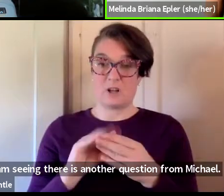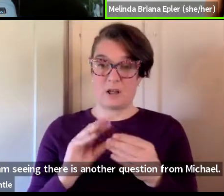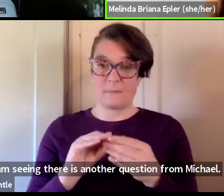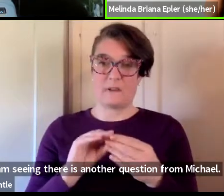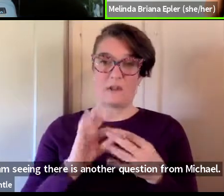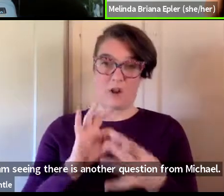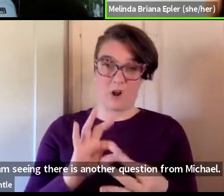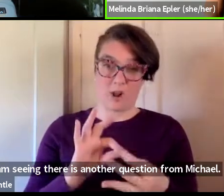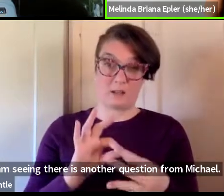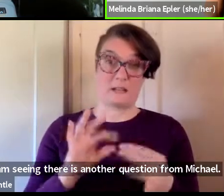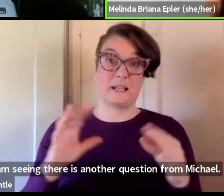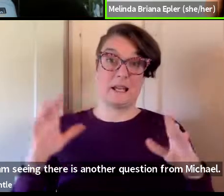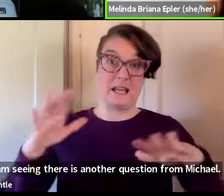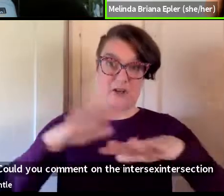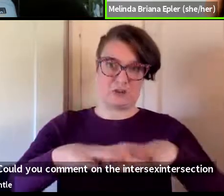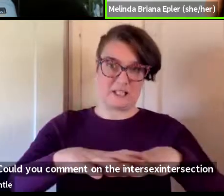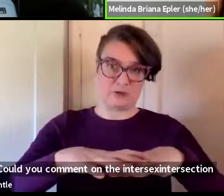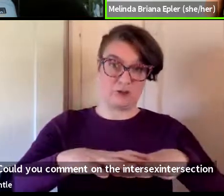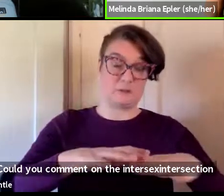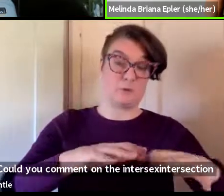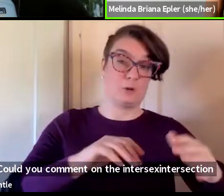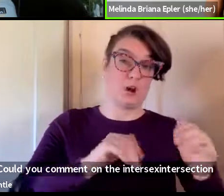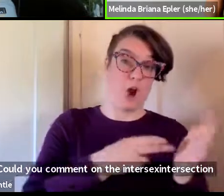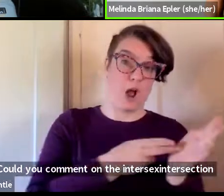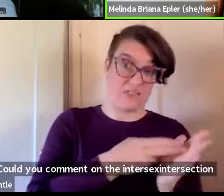between authenticity and storytelling?